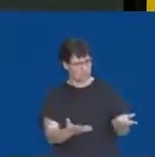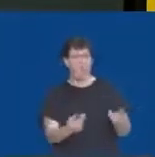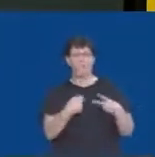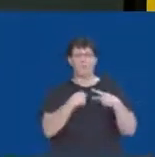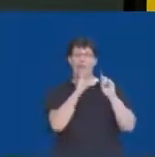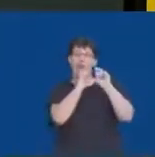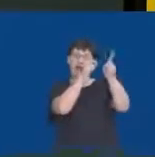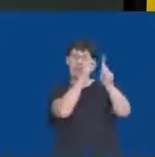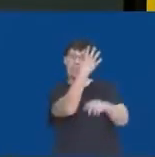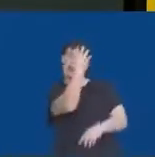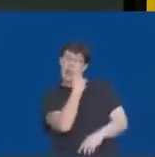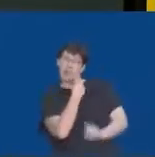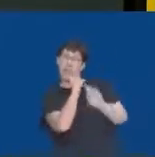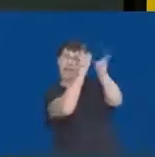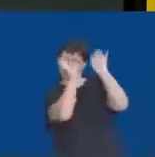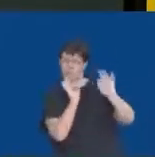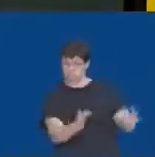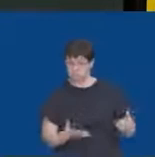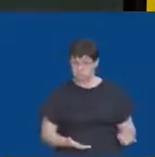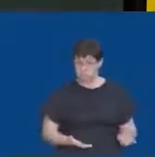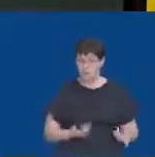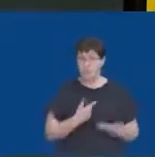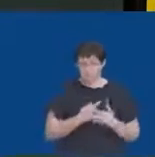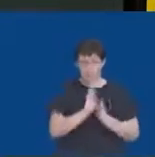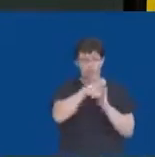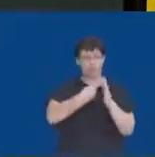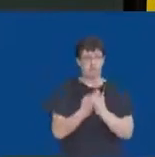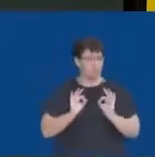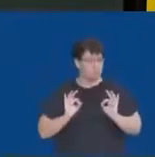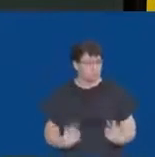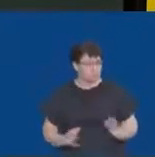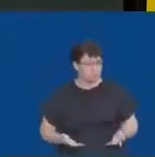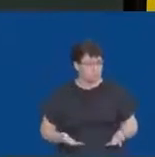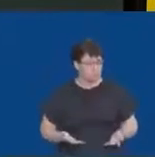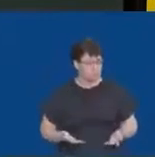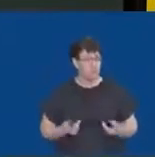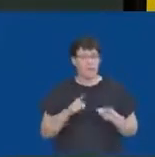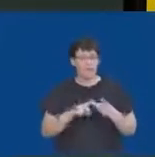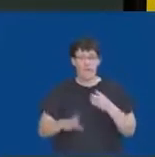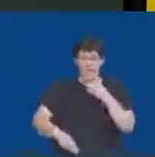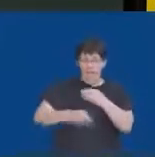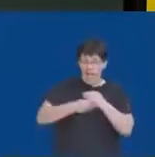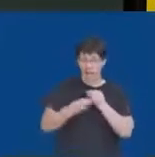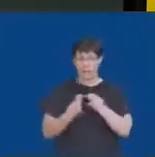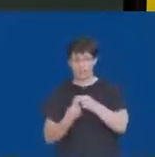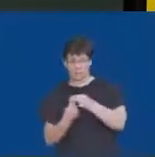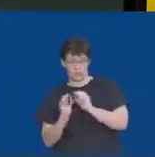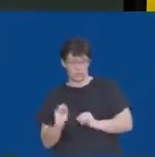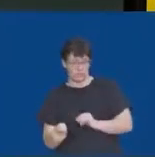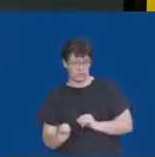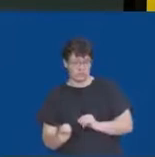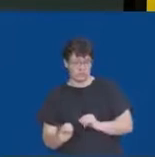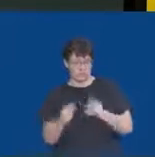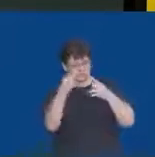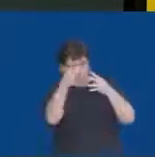I answered what they're asking for? Have I rounded correctly? Okay. Have I added a unit? So don't